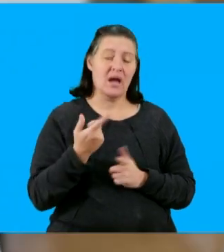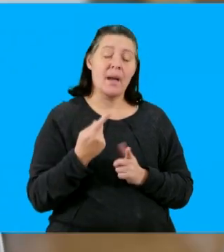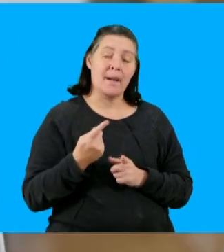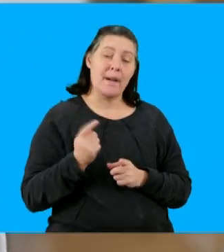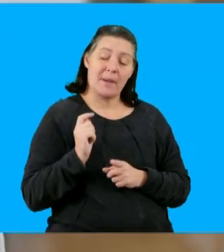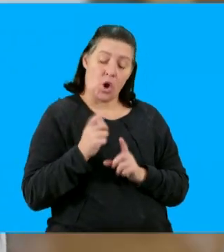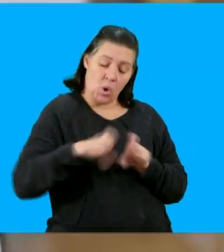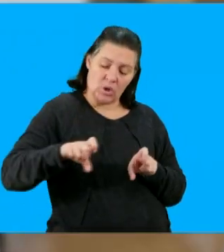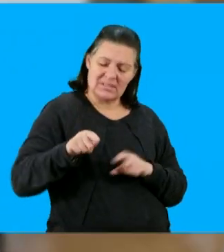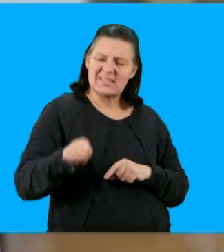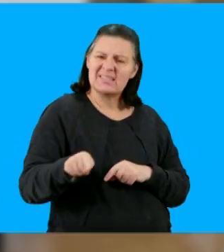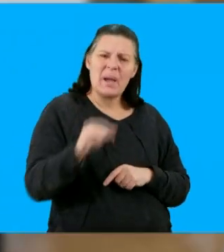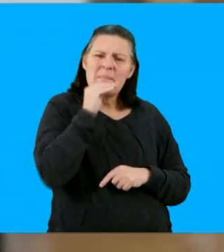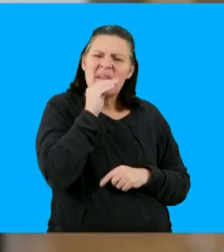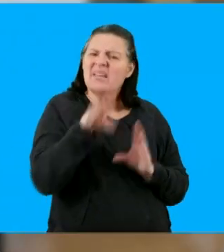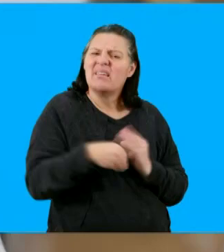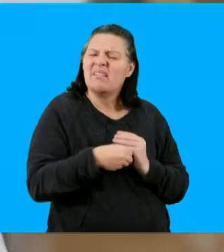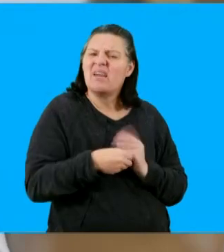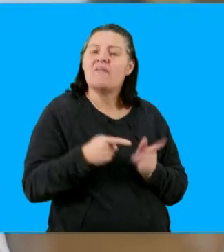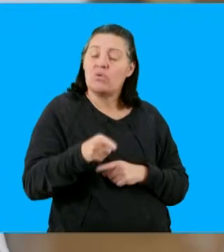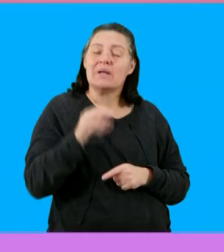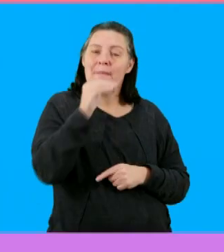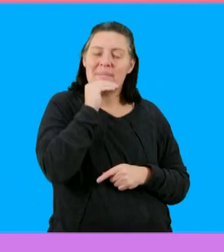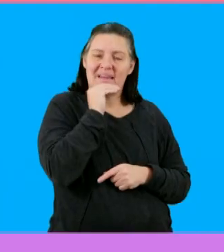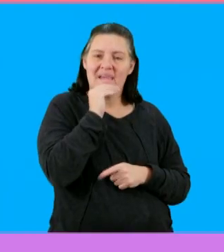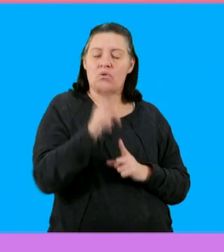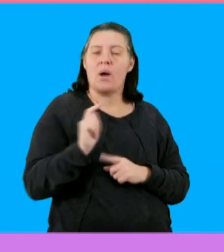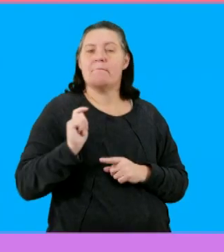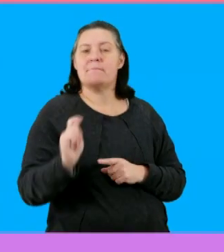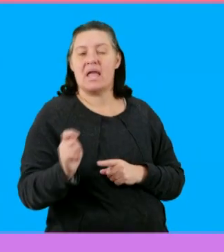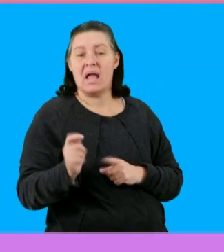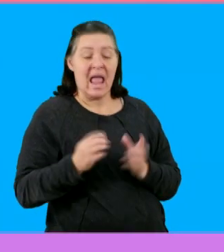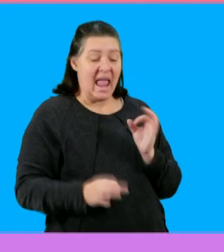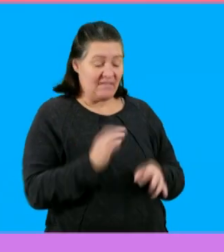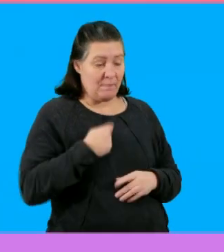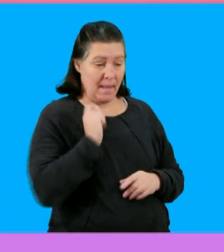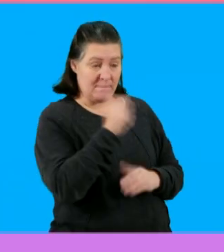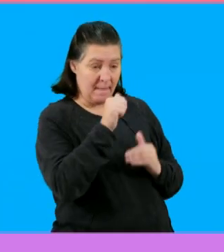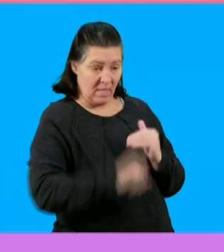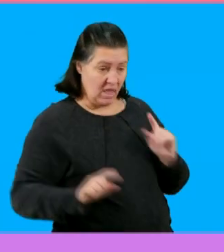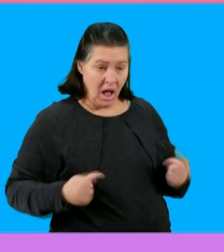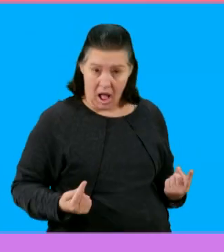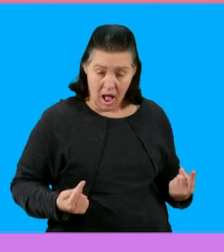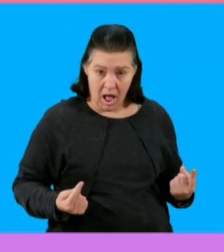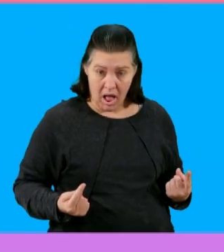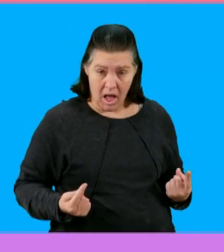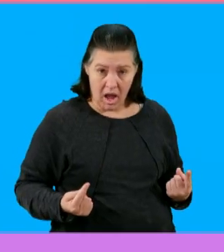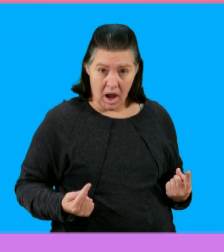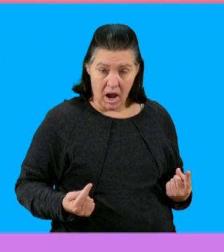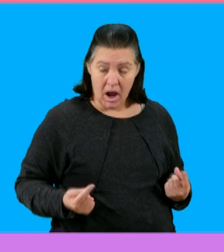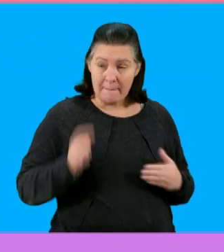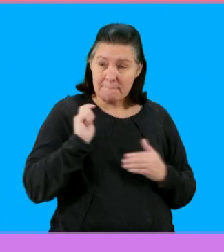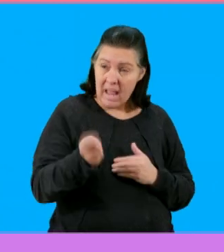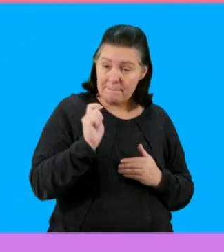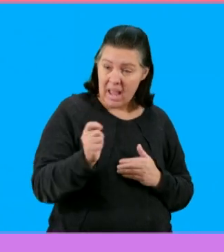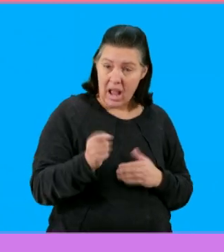deals. And what is a default clause? A default clause describes what happens if a person does not pay